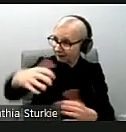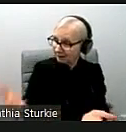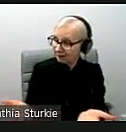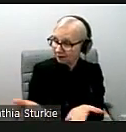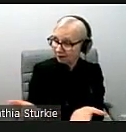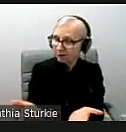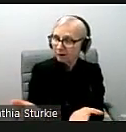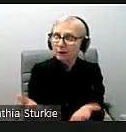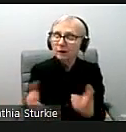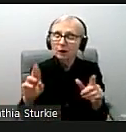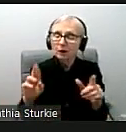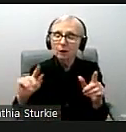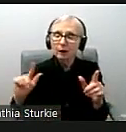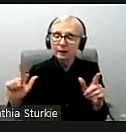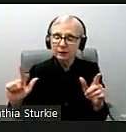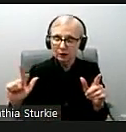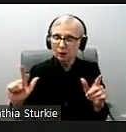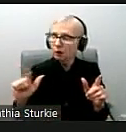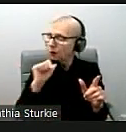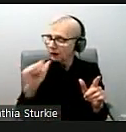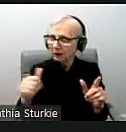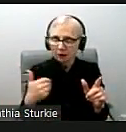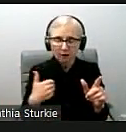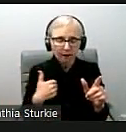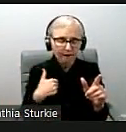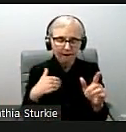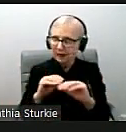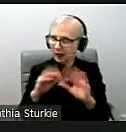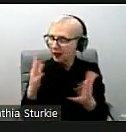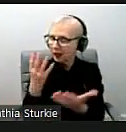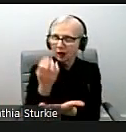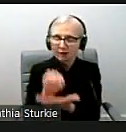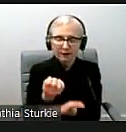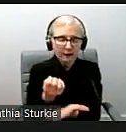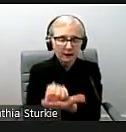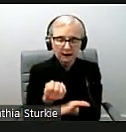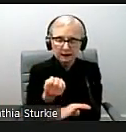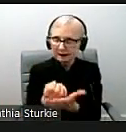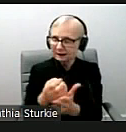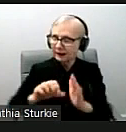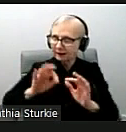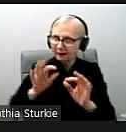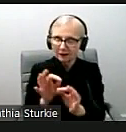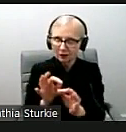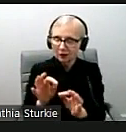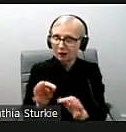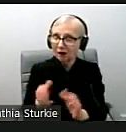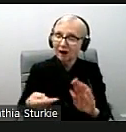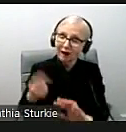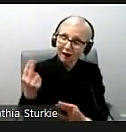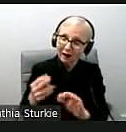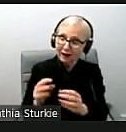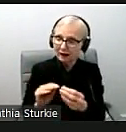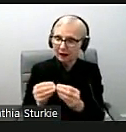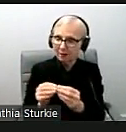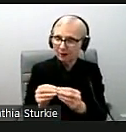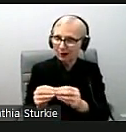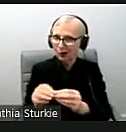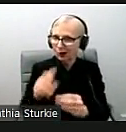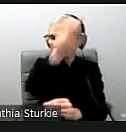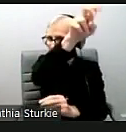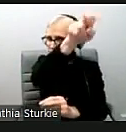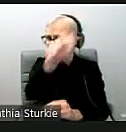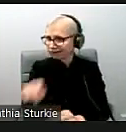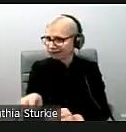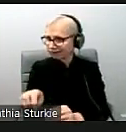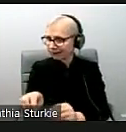Rachel, I can take that. So we don't have a clear evidence that there are a significant number of cases that are being imported into Colorado